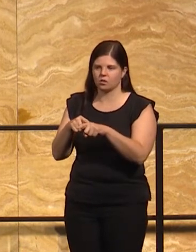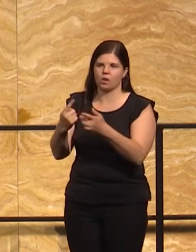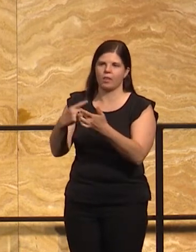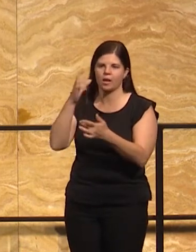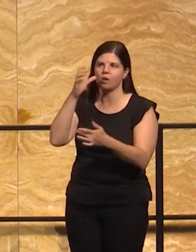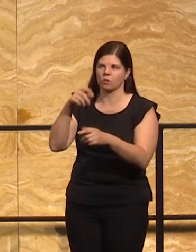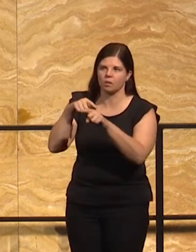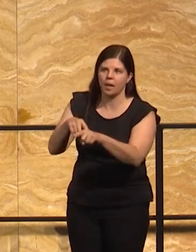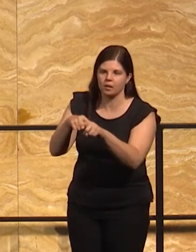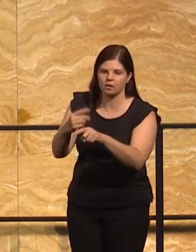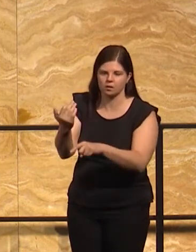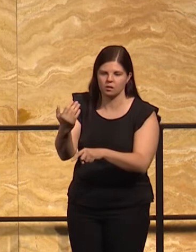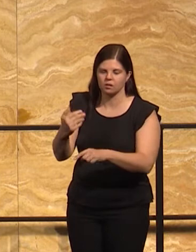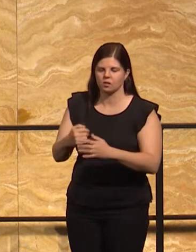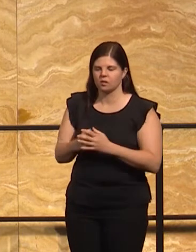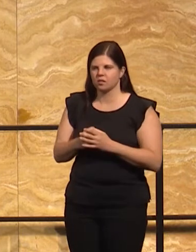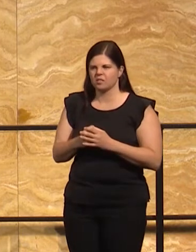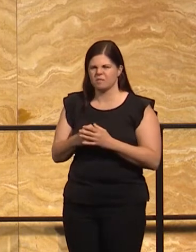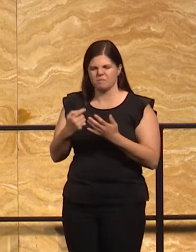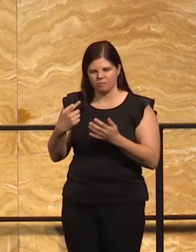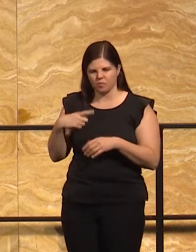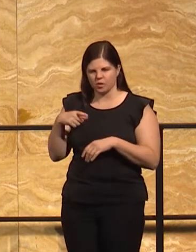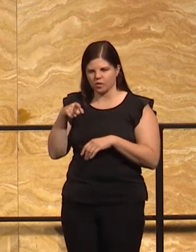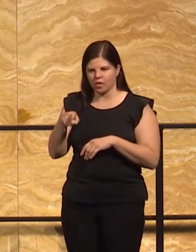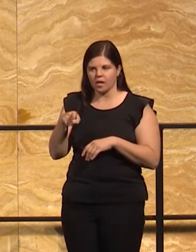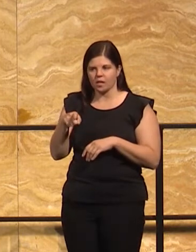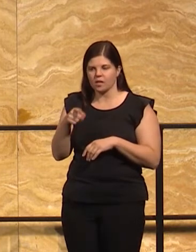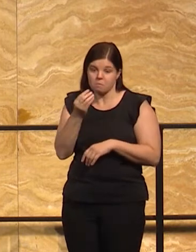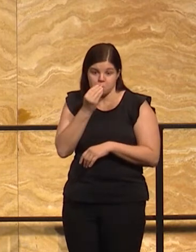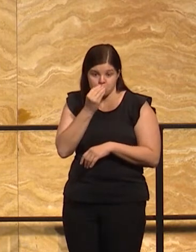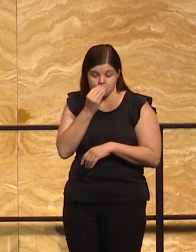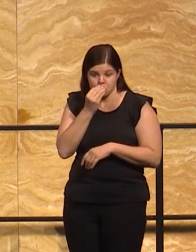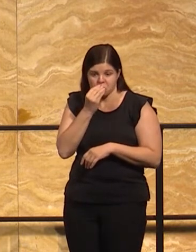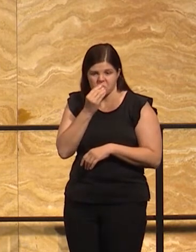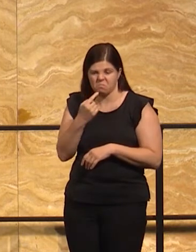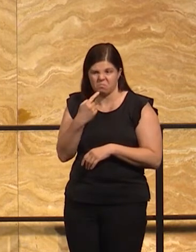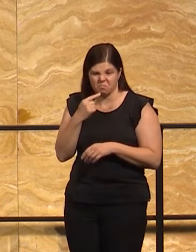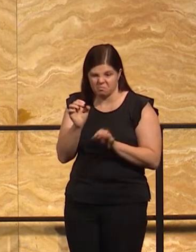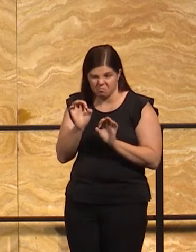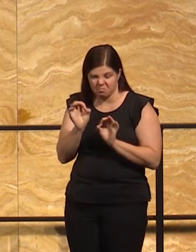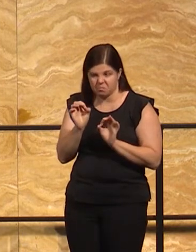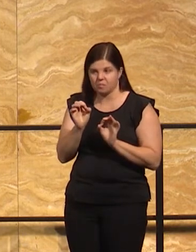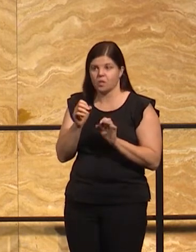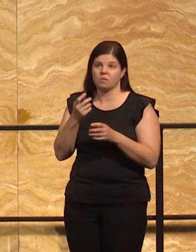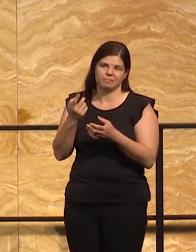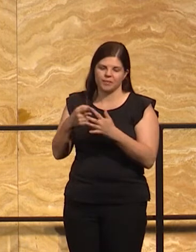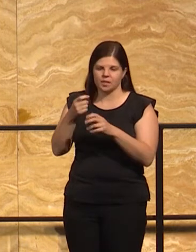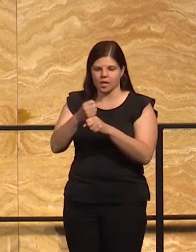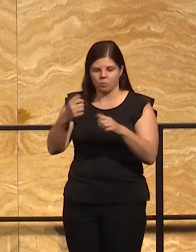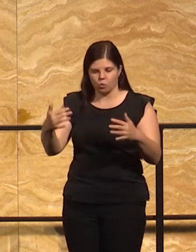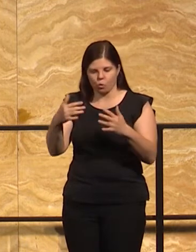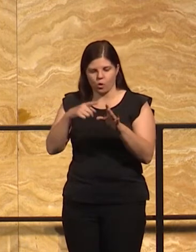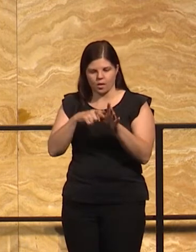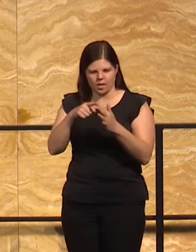country, they allow on, they don't say much at all. I talk about the war in Yemen.